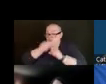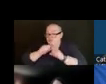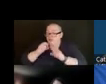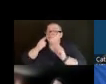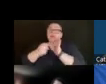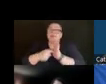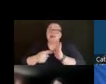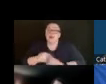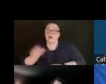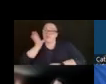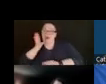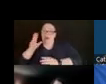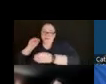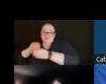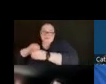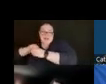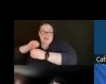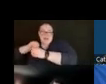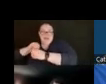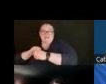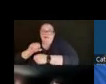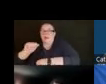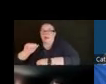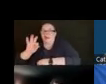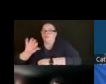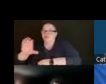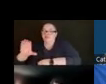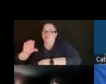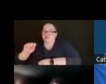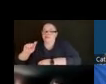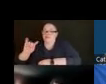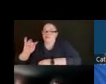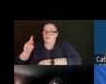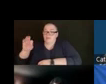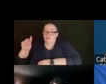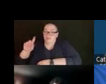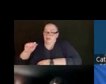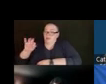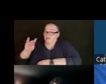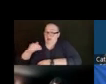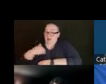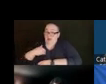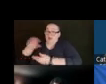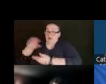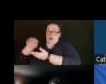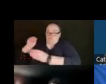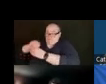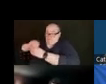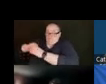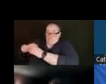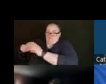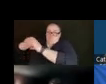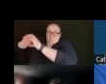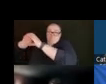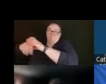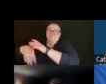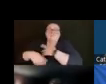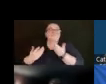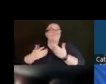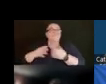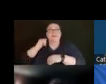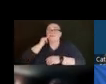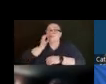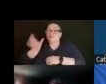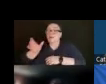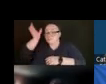stipend. Another example might be, are the grandparents willing to put $5, $10, $15, $20 a